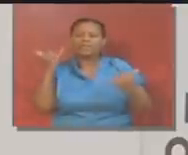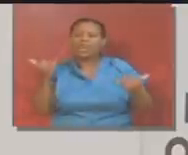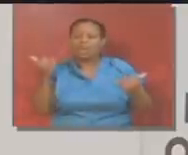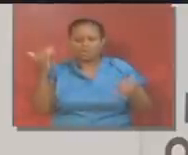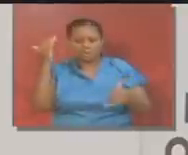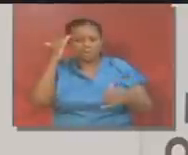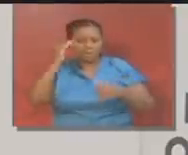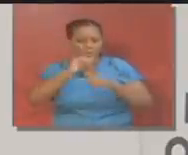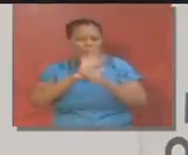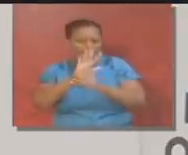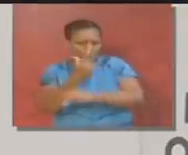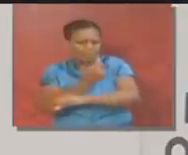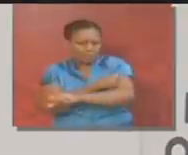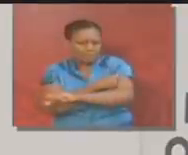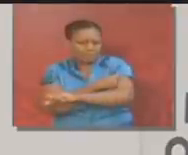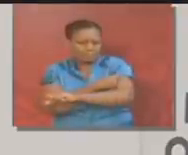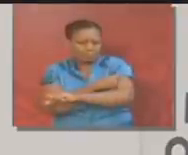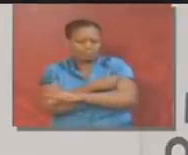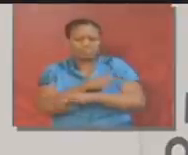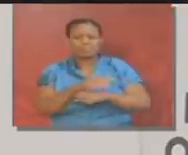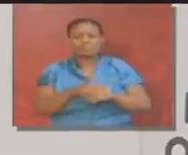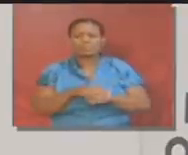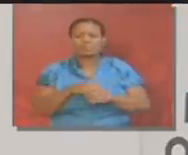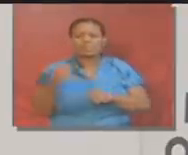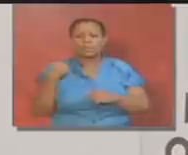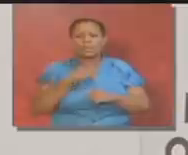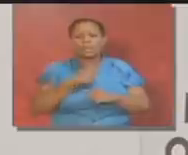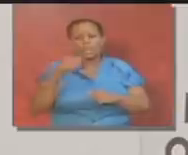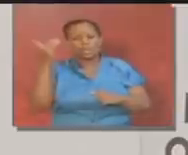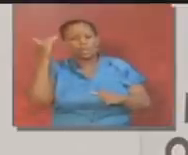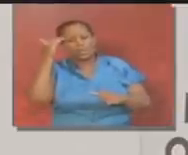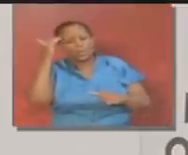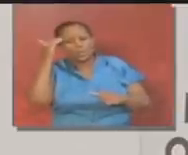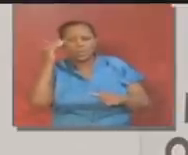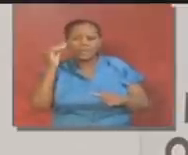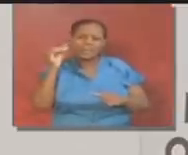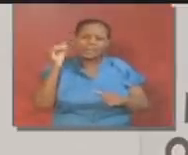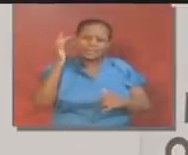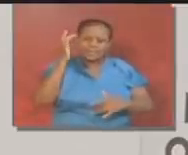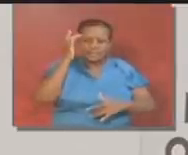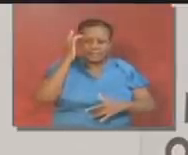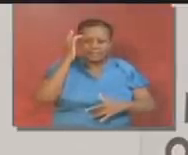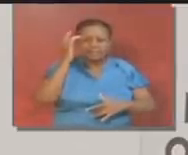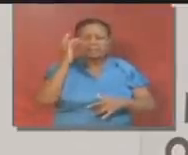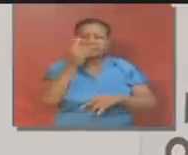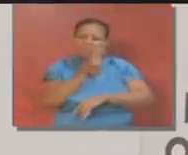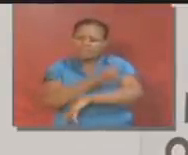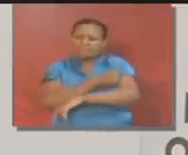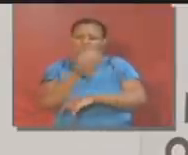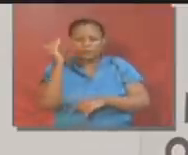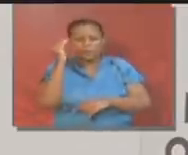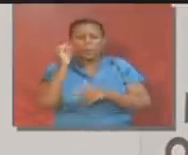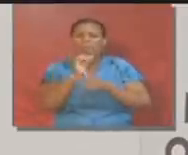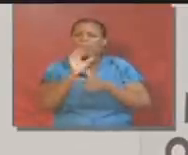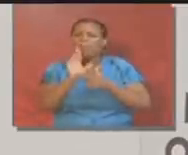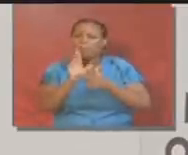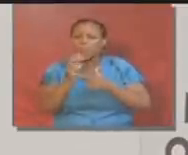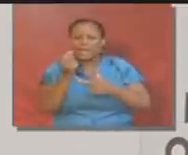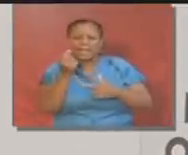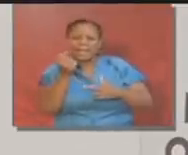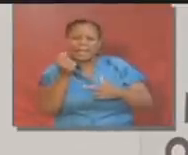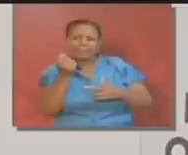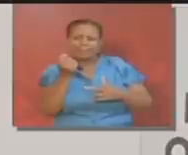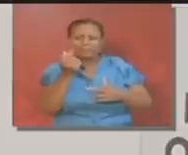when we do get it, we might have some minor side effects such that pain on the site and also mild flu-like symptoms. For